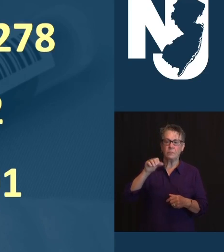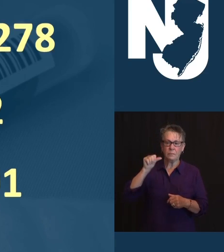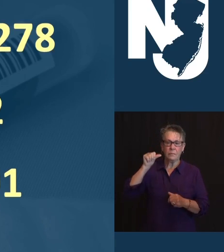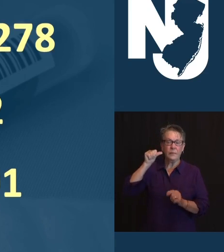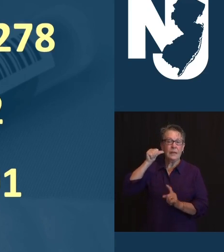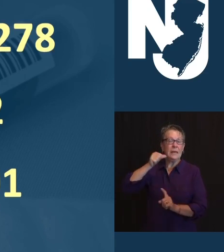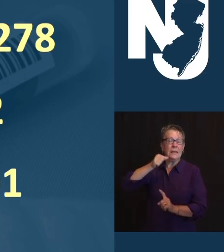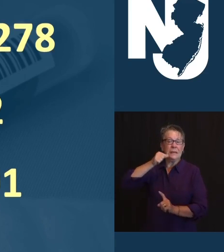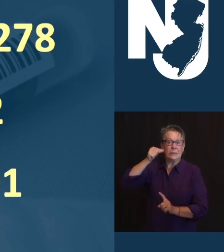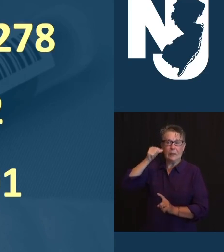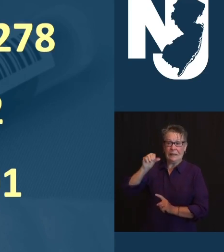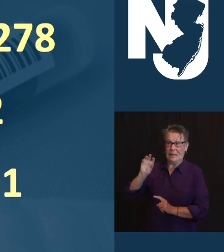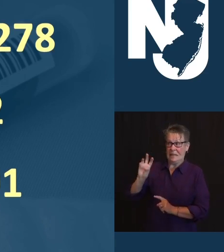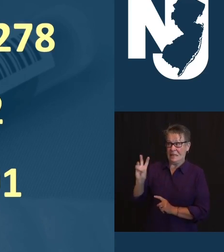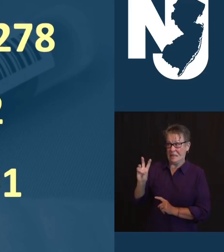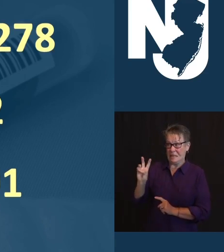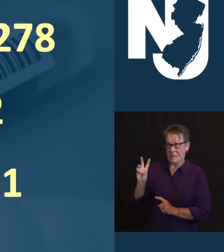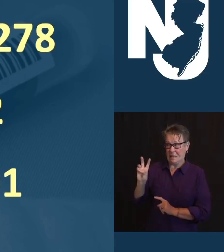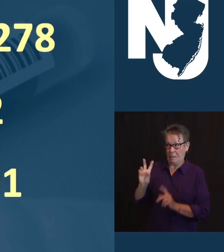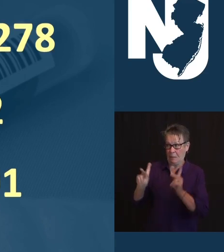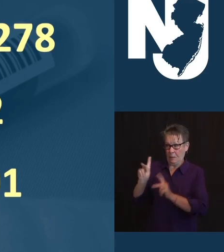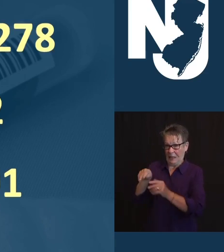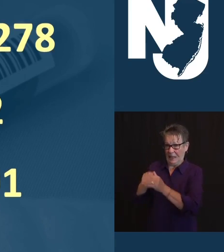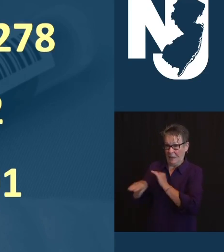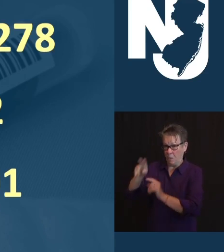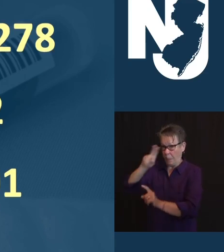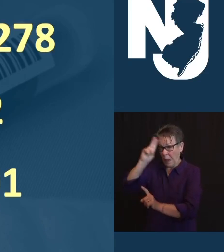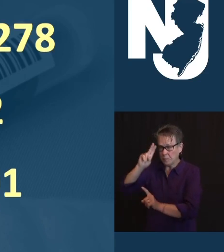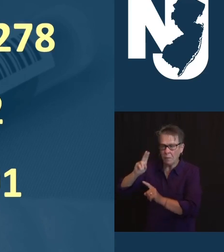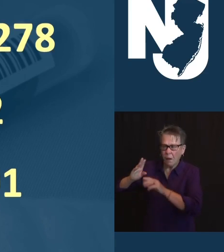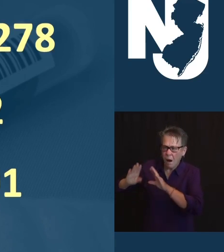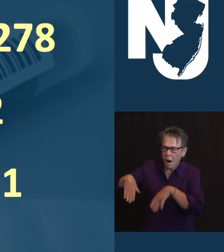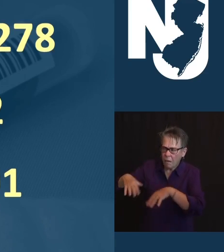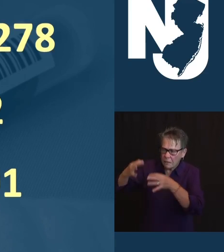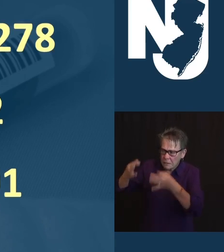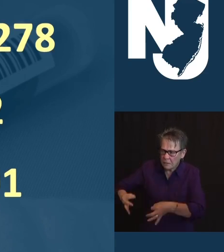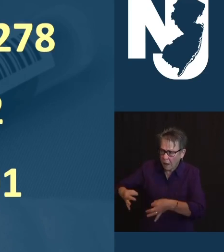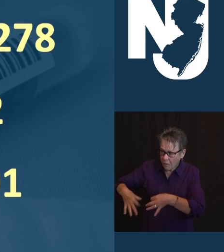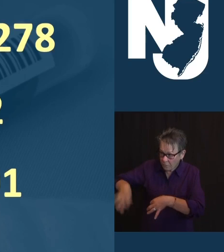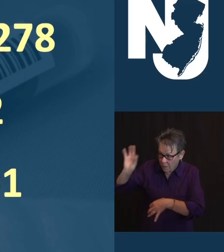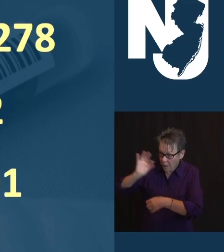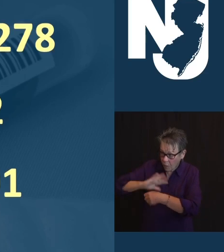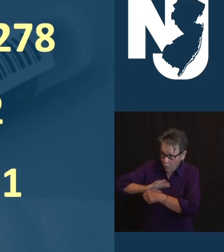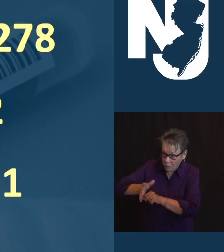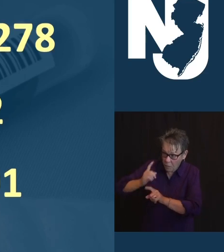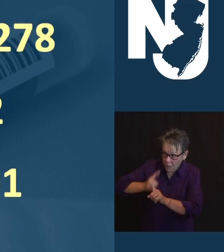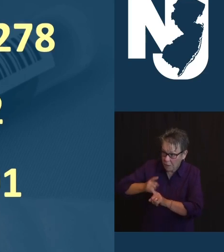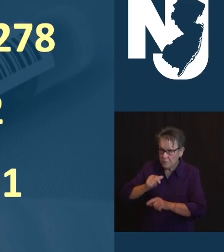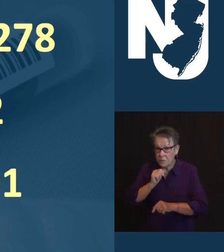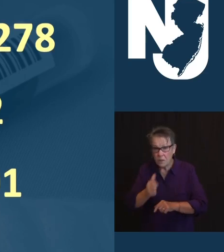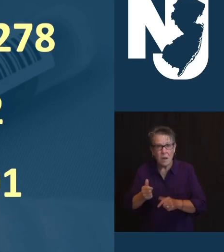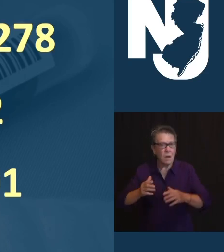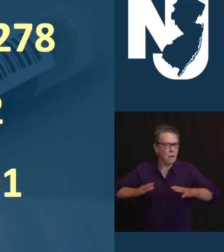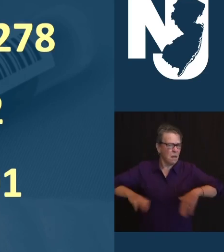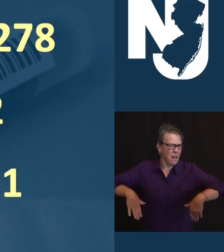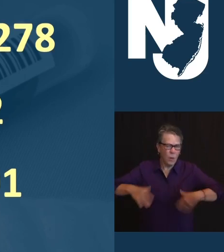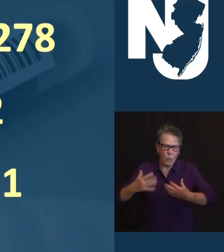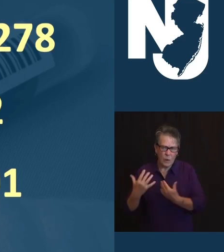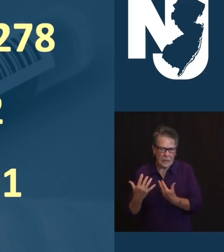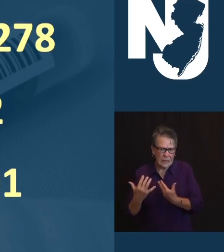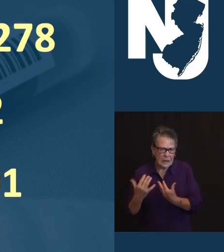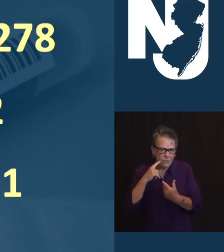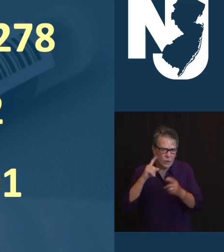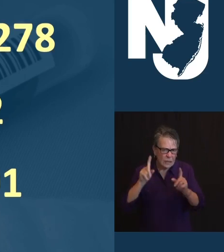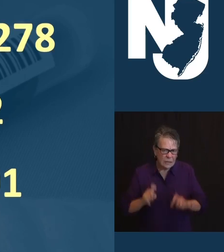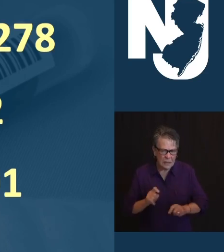in the here and now. As we do every day, let's take a couple of minutes to remember 3 more of the members of our New Jersey family who have been